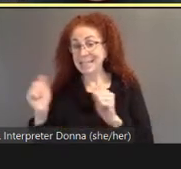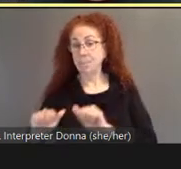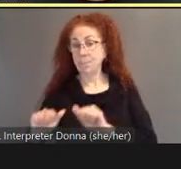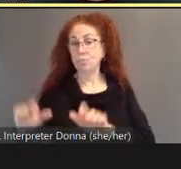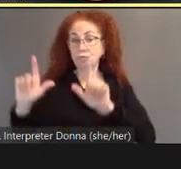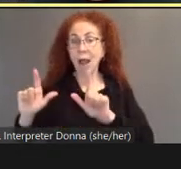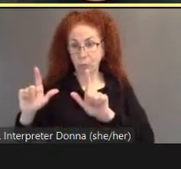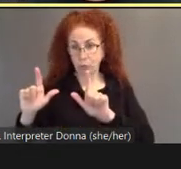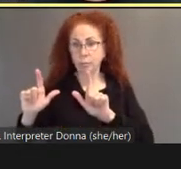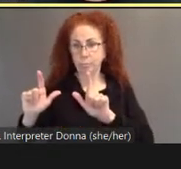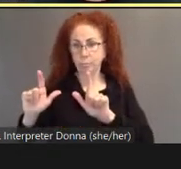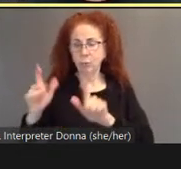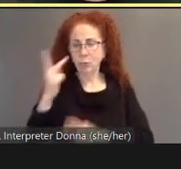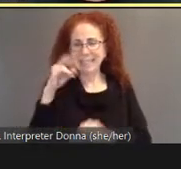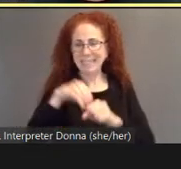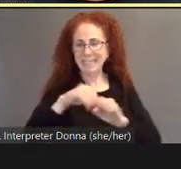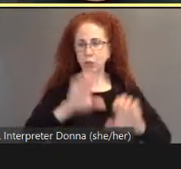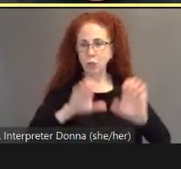also be posted in chat.